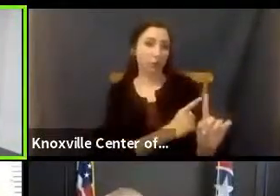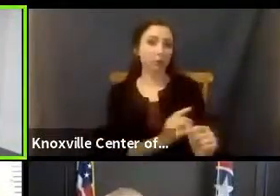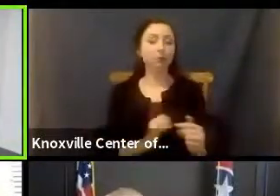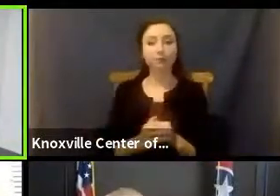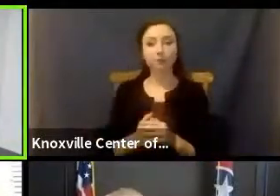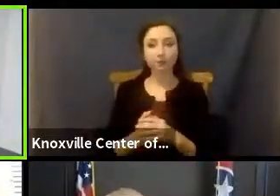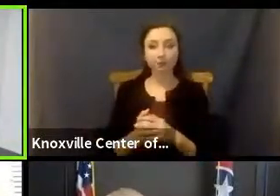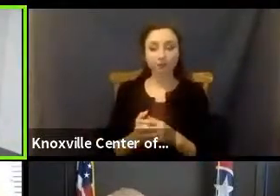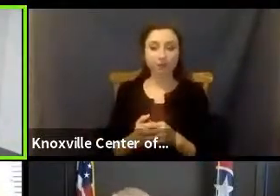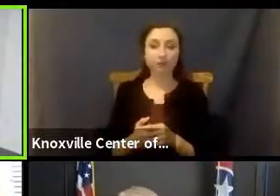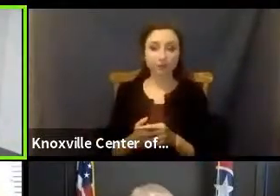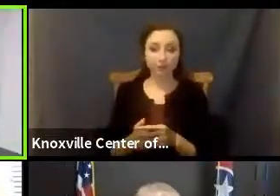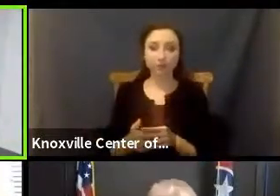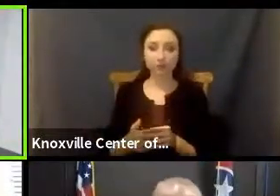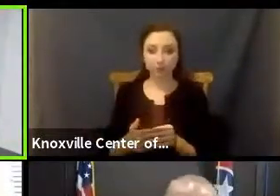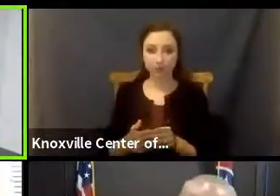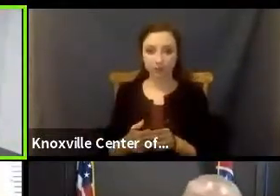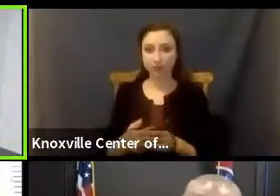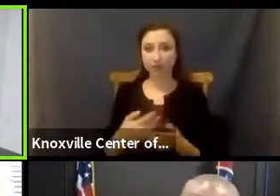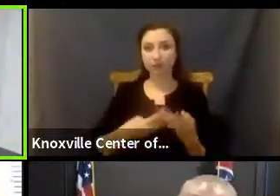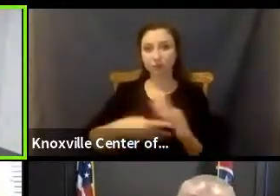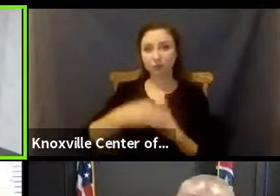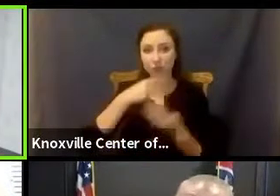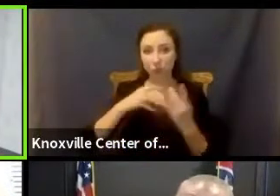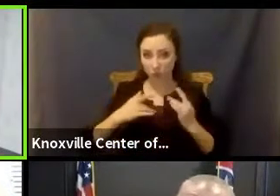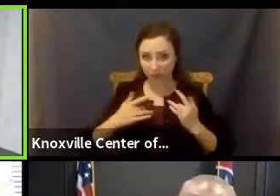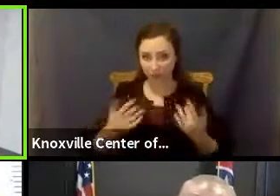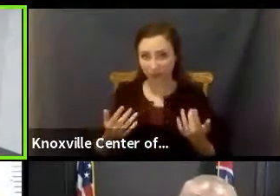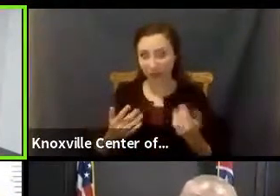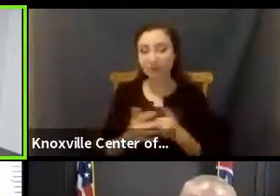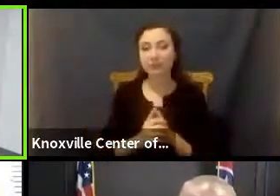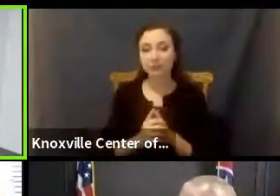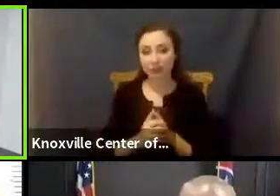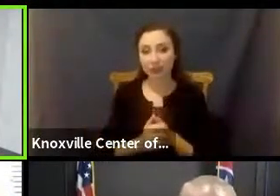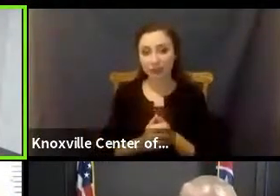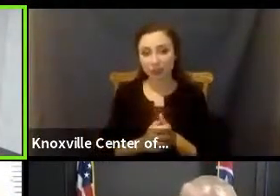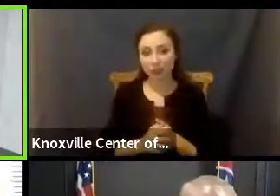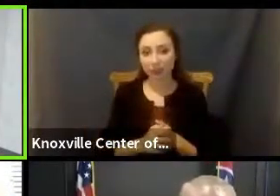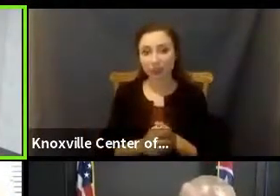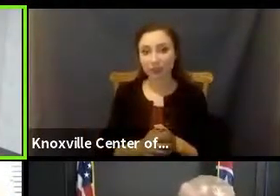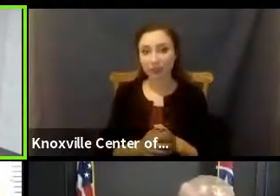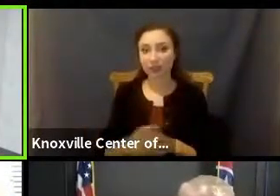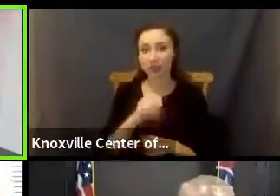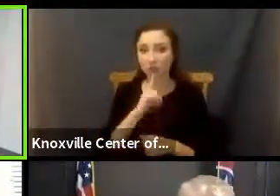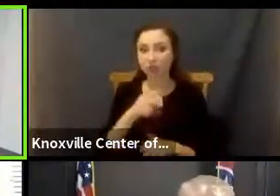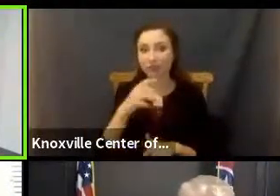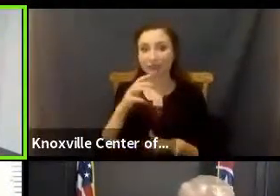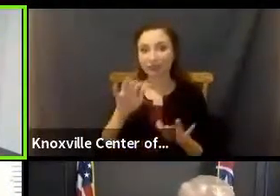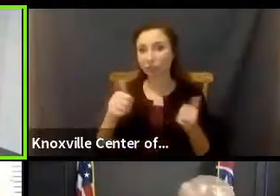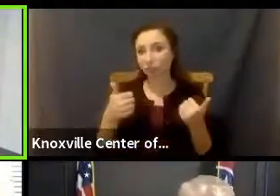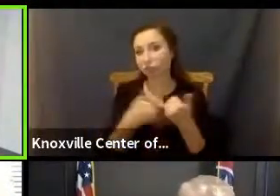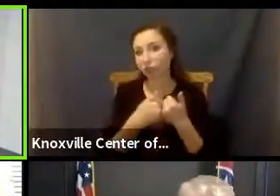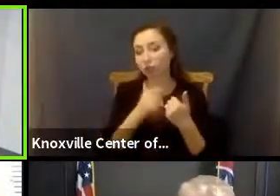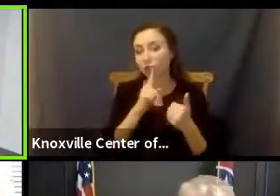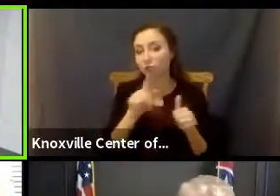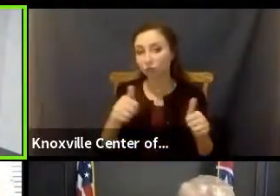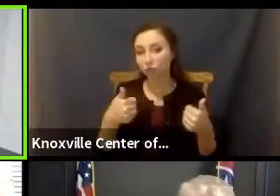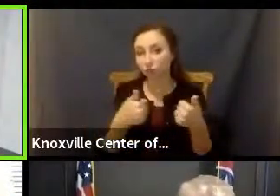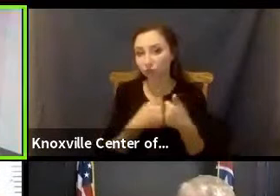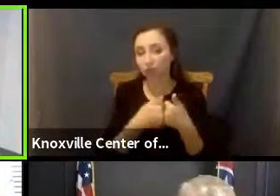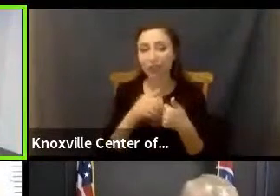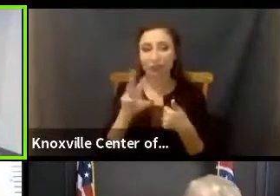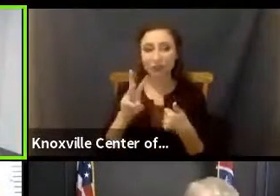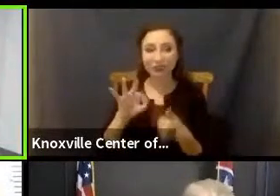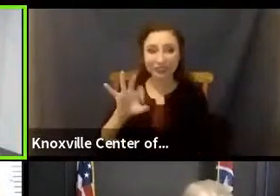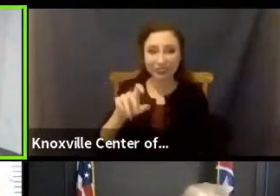And in those social events, it's really challenging. It's challenging to stay 6 feet apart